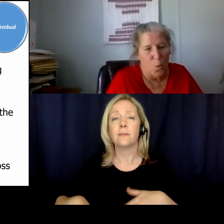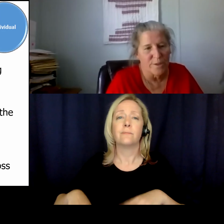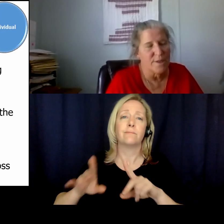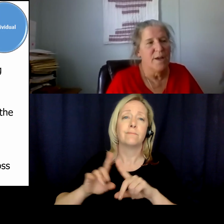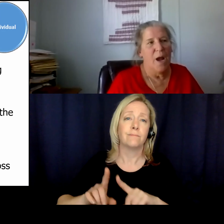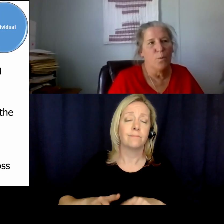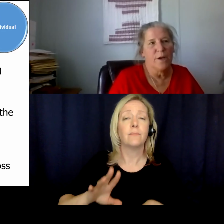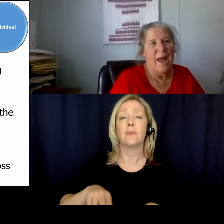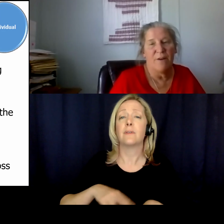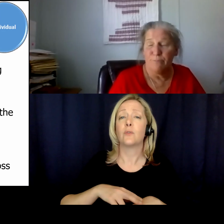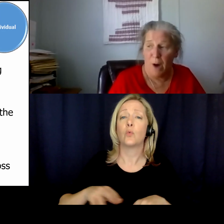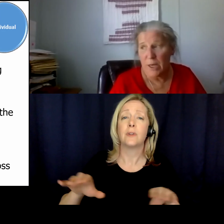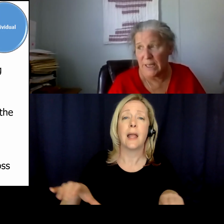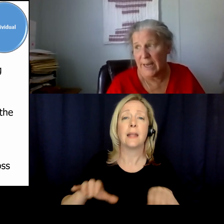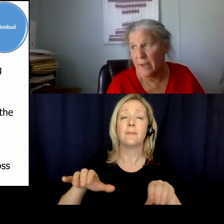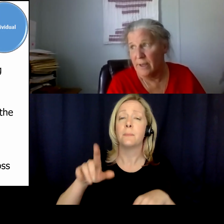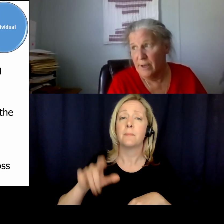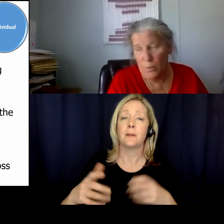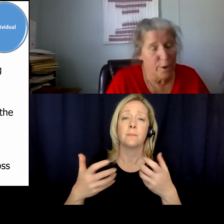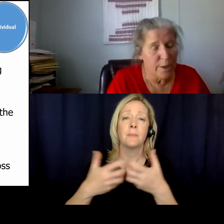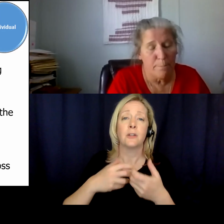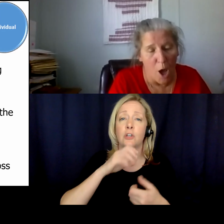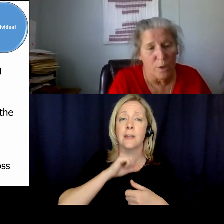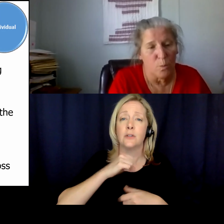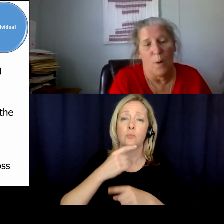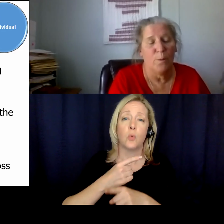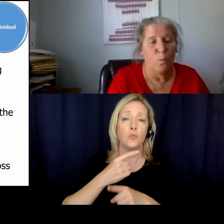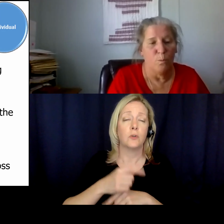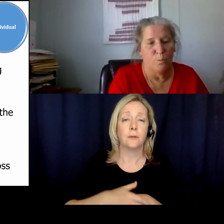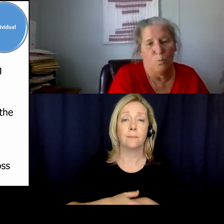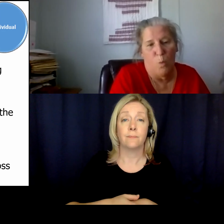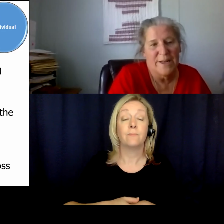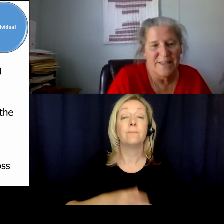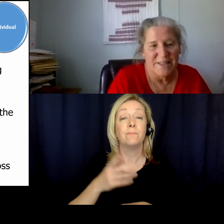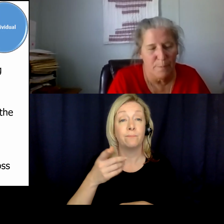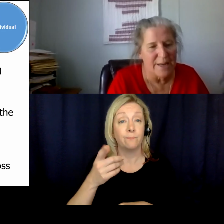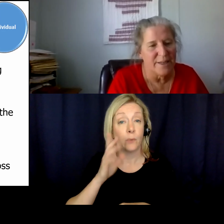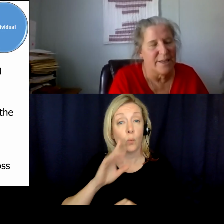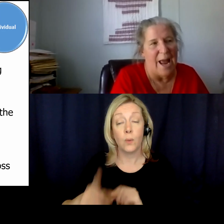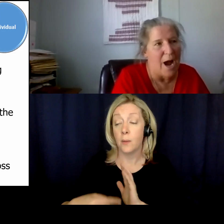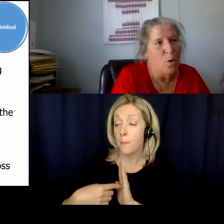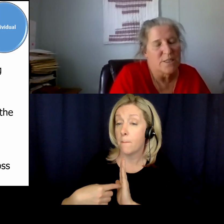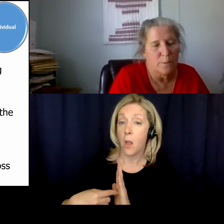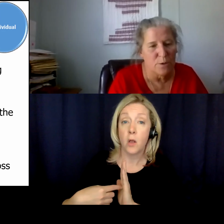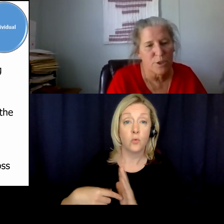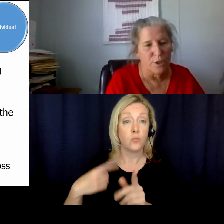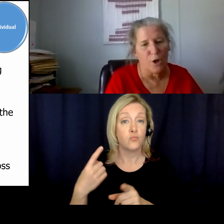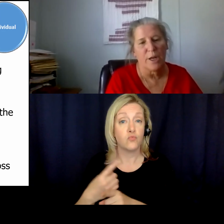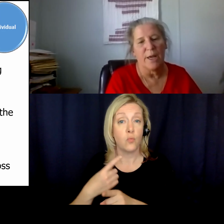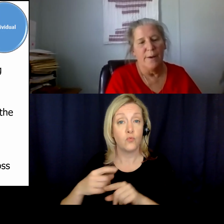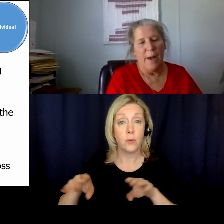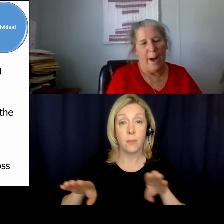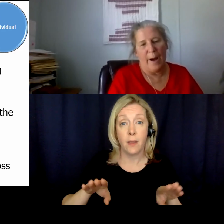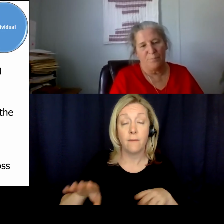of course, and we're going to have modeling. We're going to model what is expected and how it's supposed to